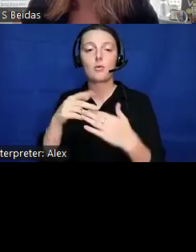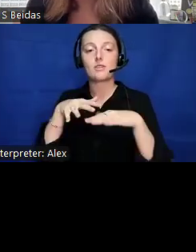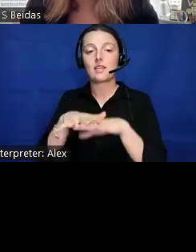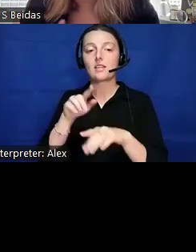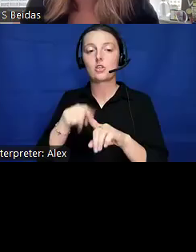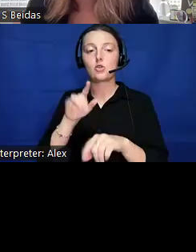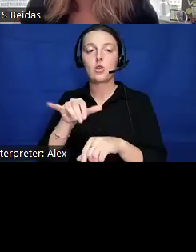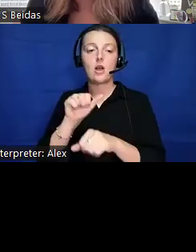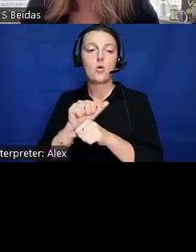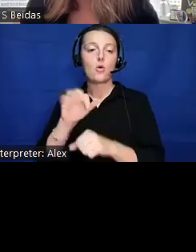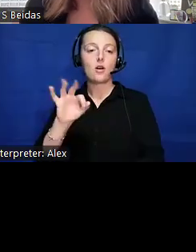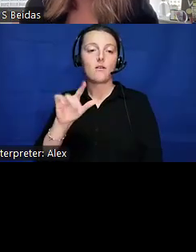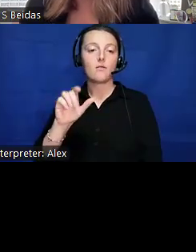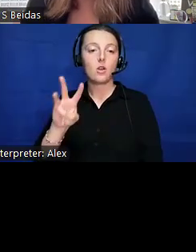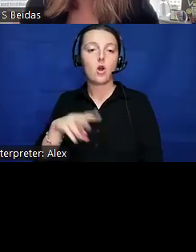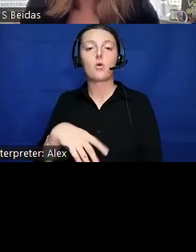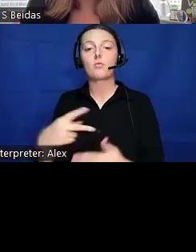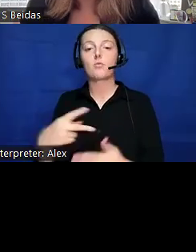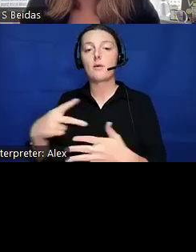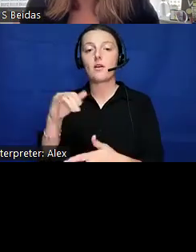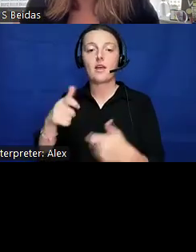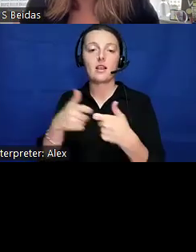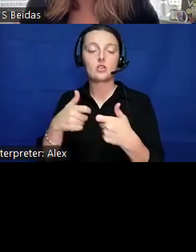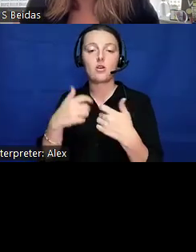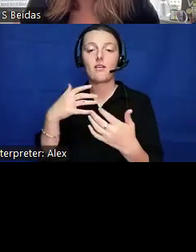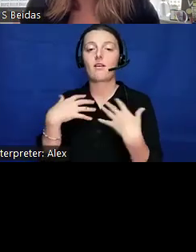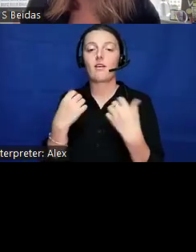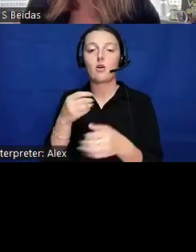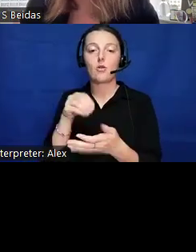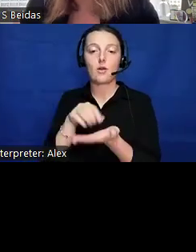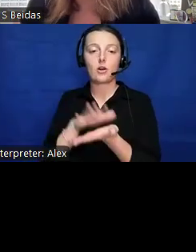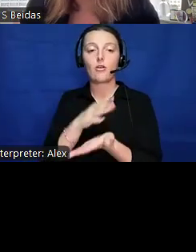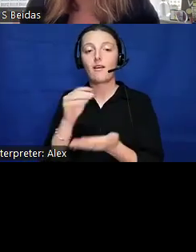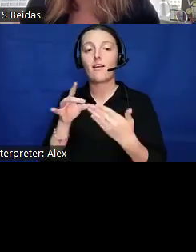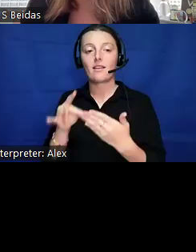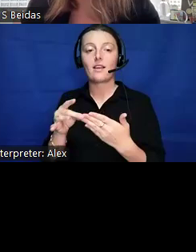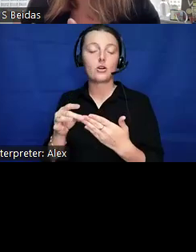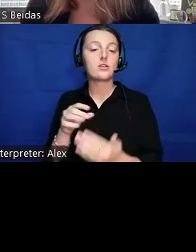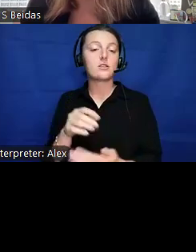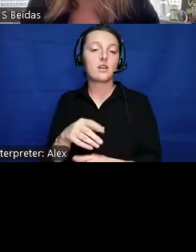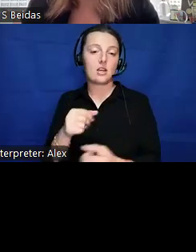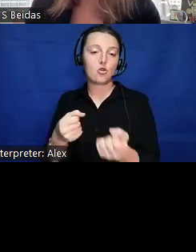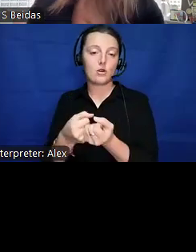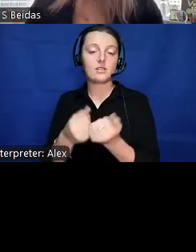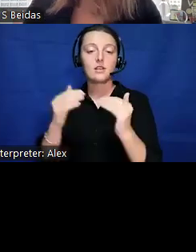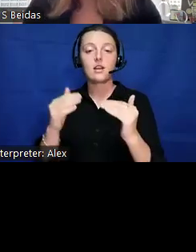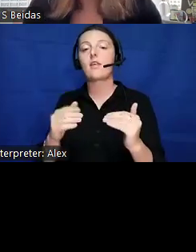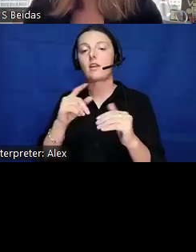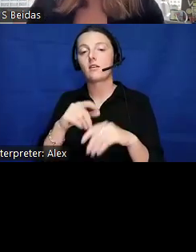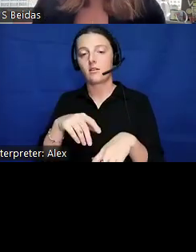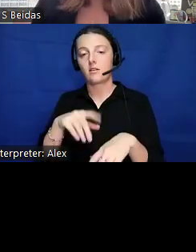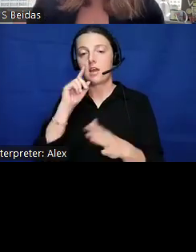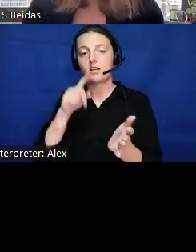health record, and that leaders endorsed it, and also attending to the fact that there's different firearm culture in different regions.